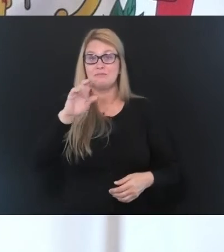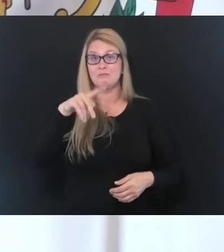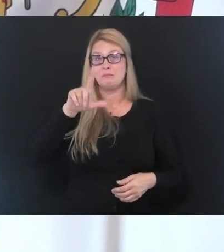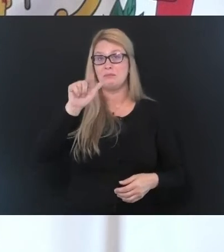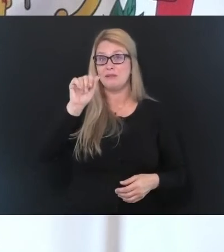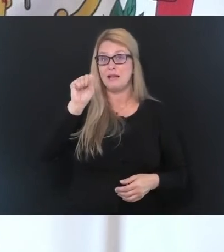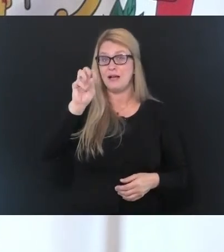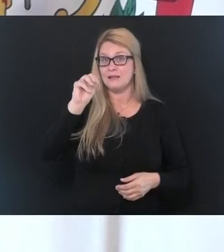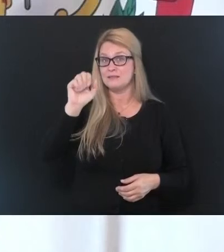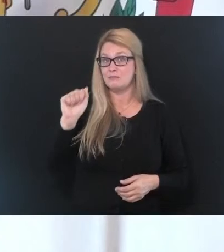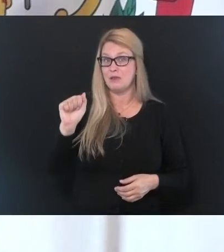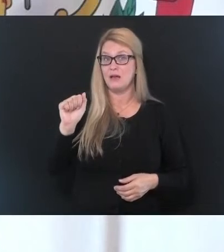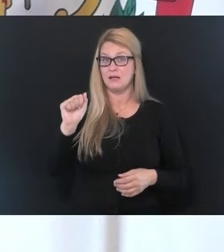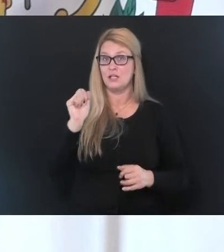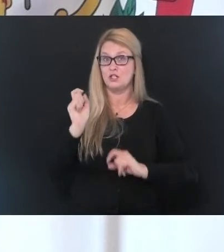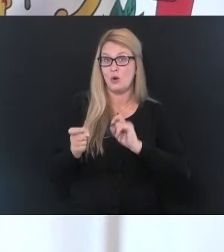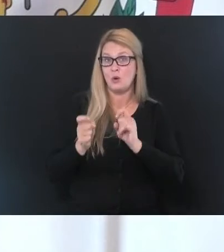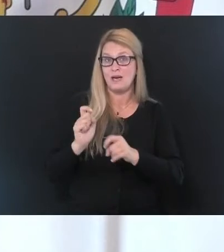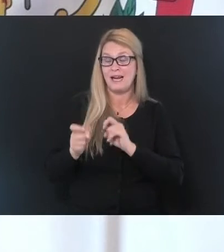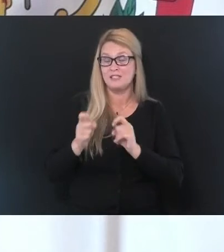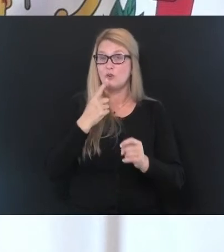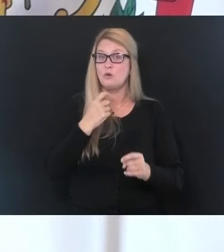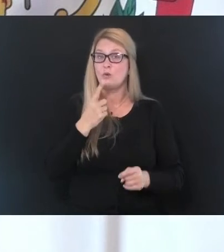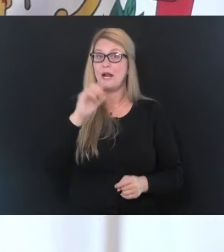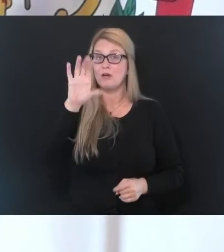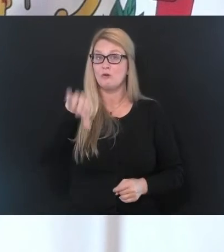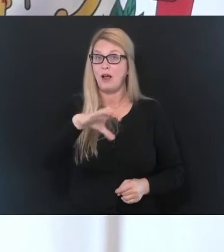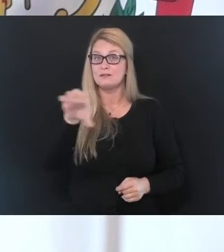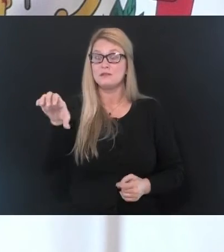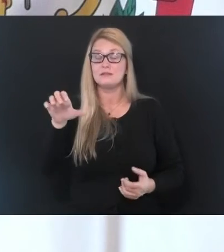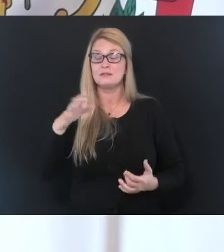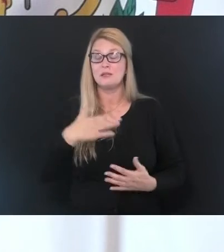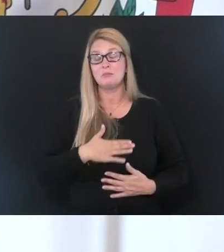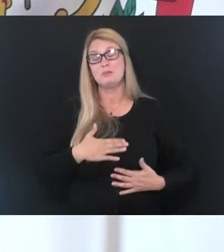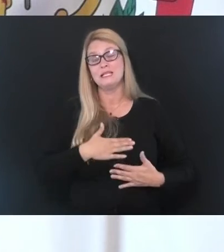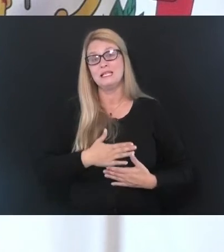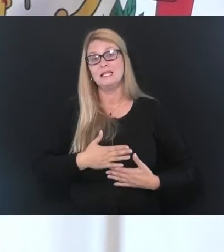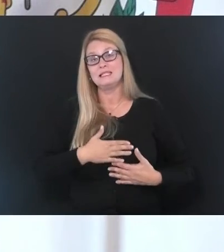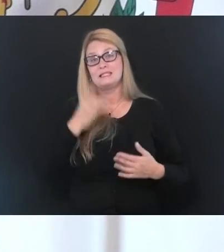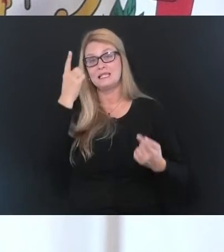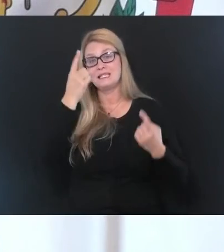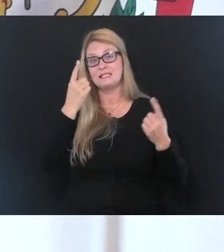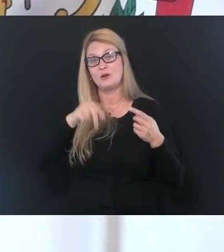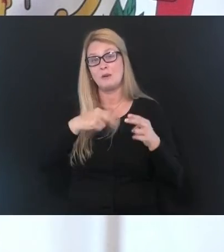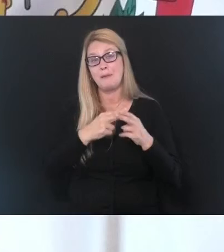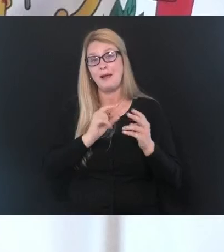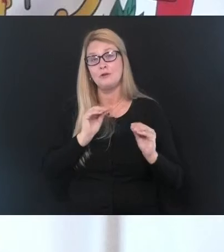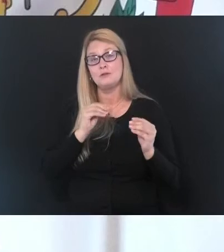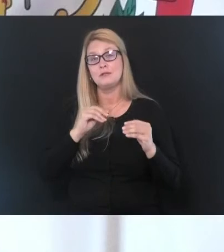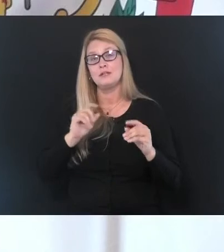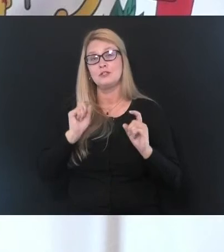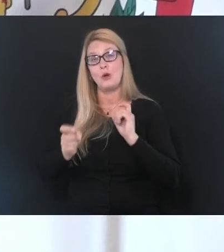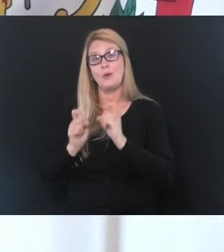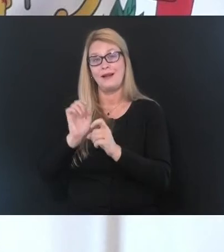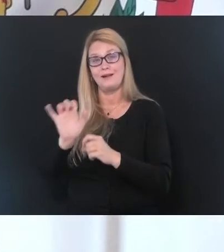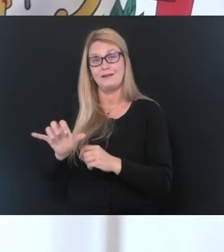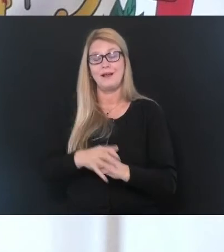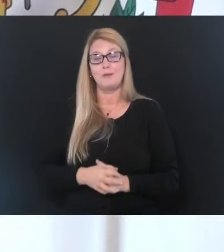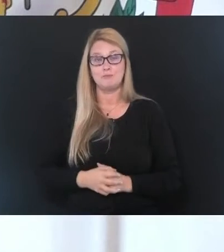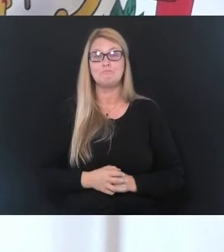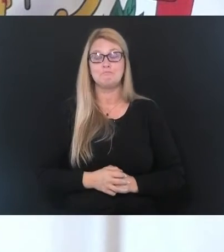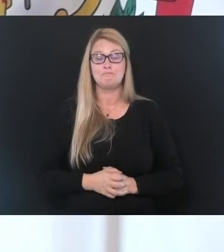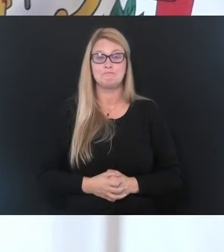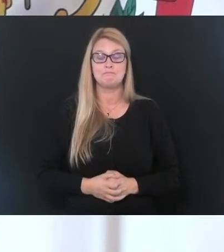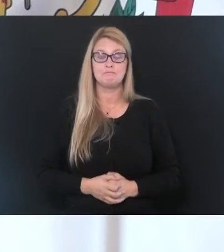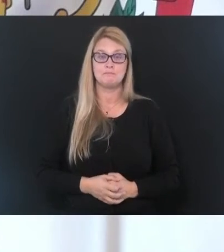especially if you've been infected and you've recovered, that's a really, really great thing. A great thing to be doing.